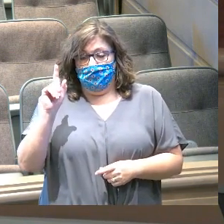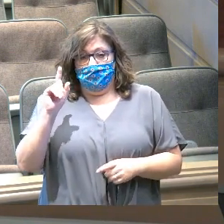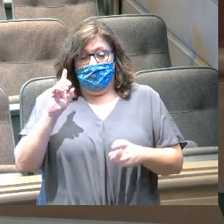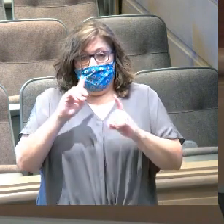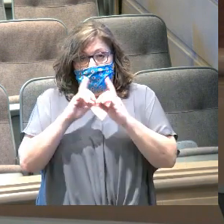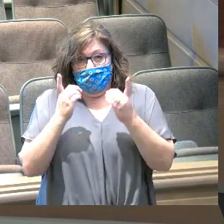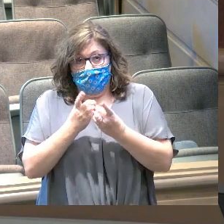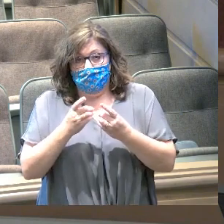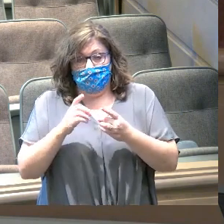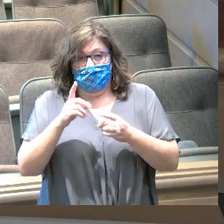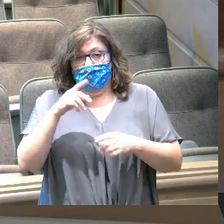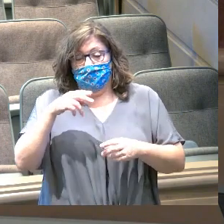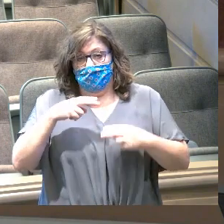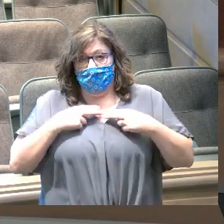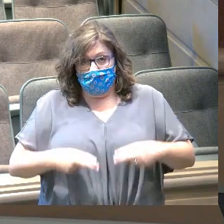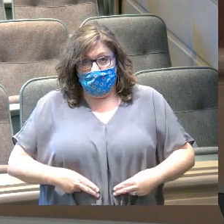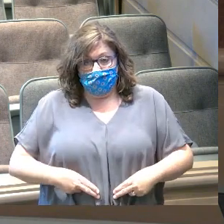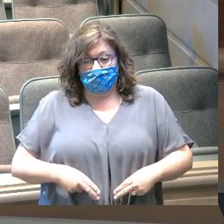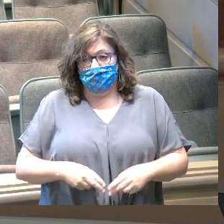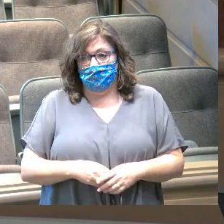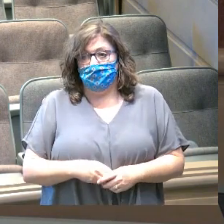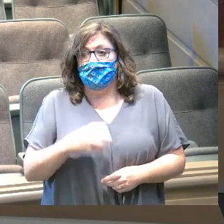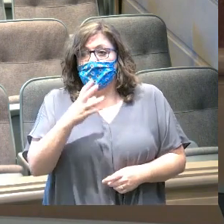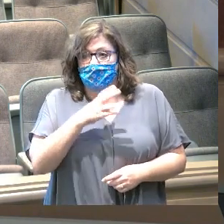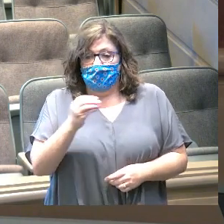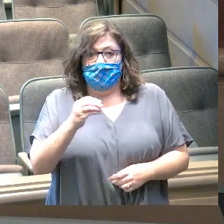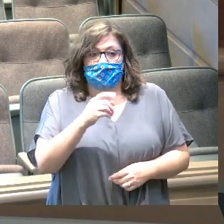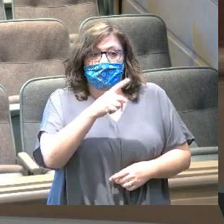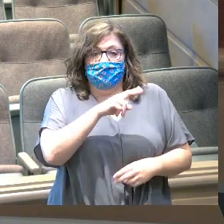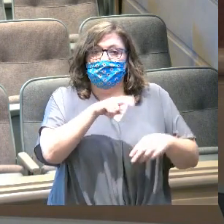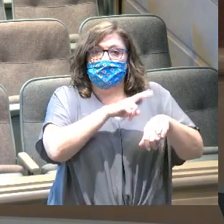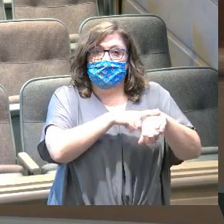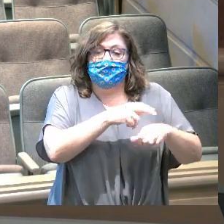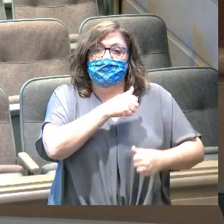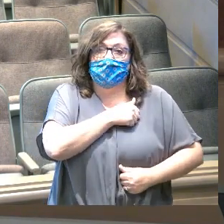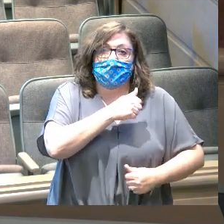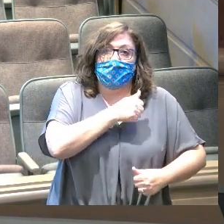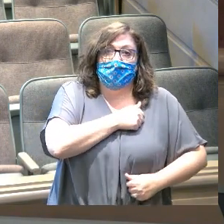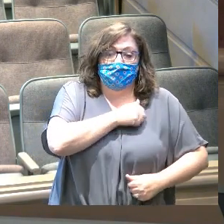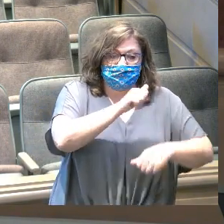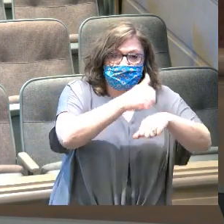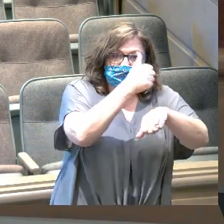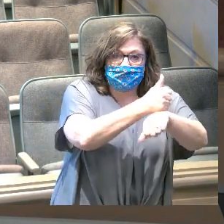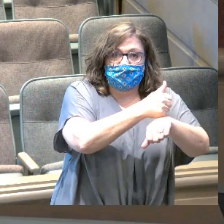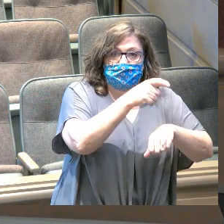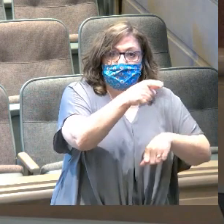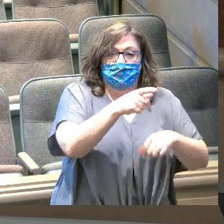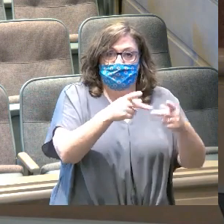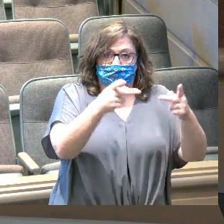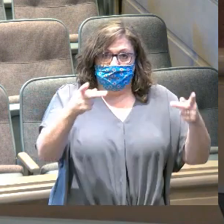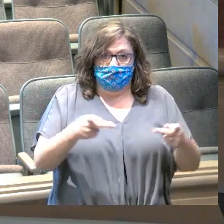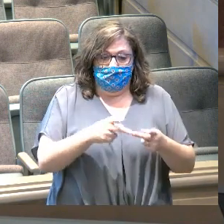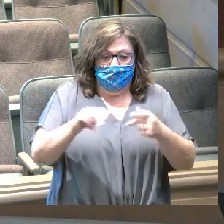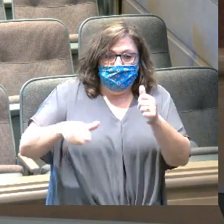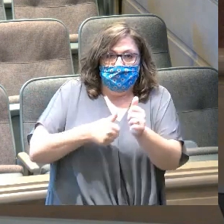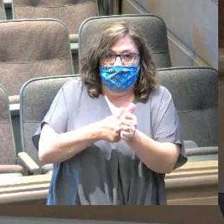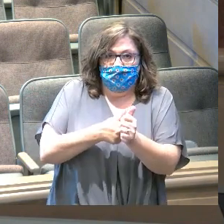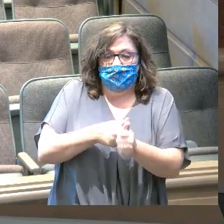Public Health and at the National Guard website, at the National Guard testing site behind the Civic